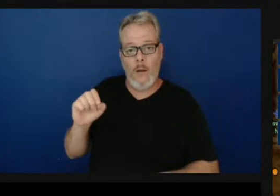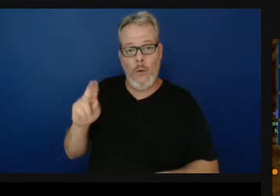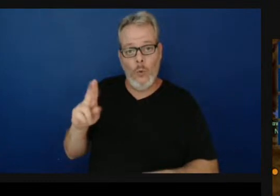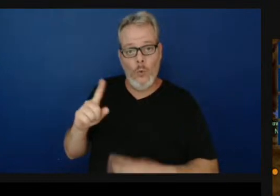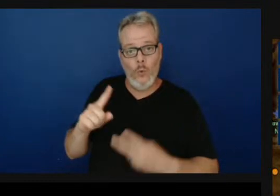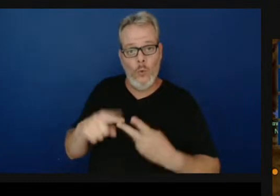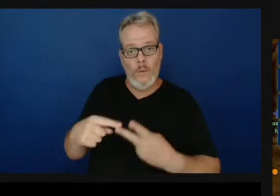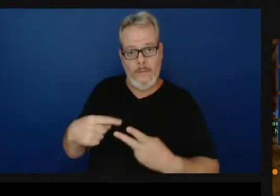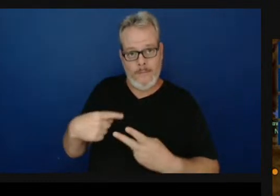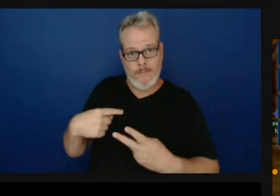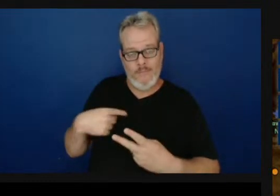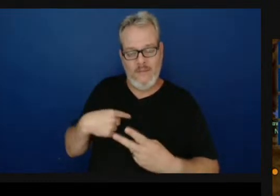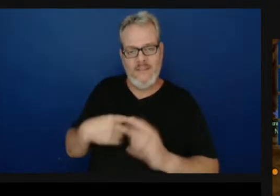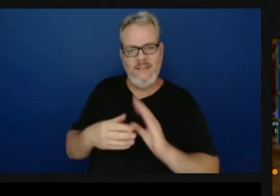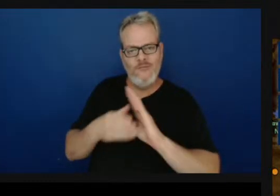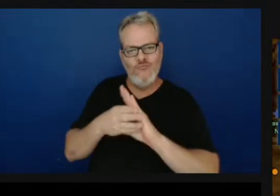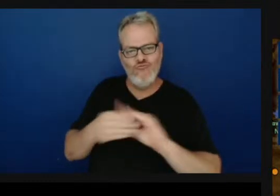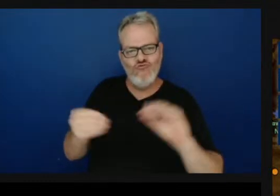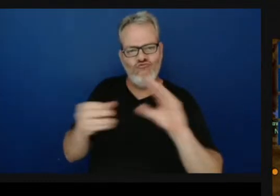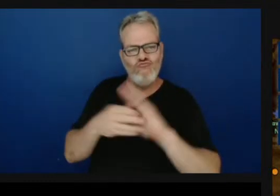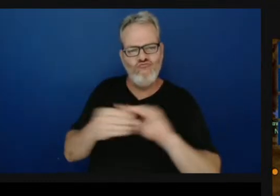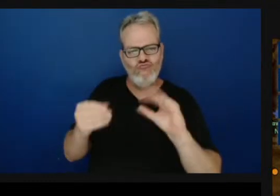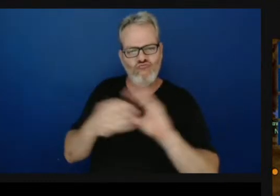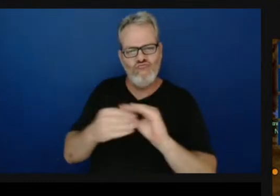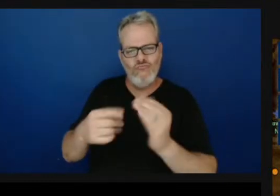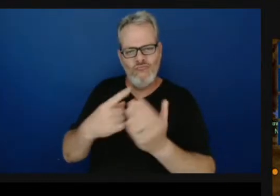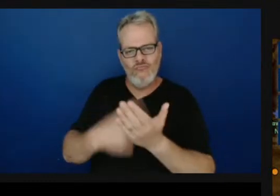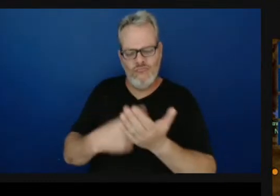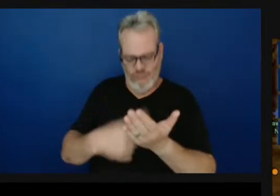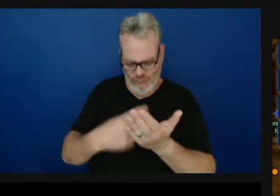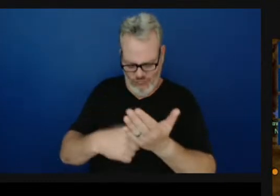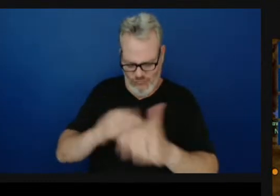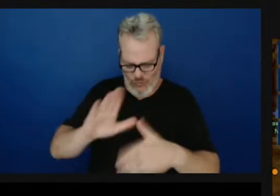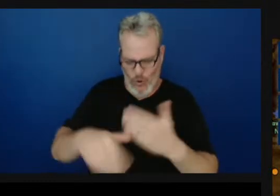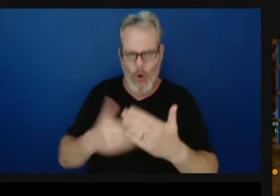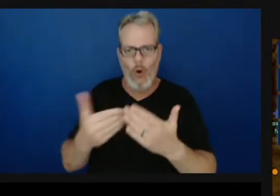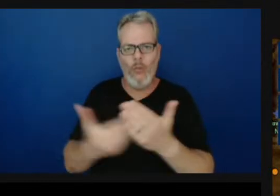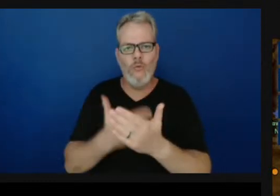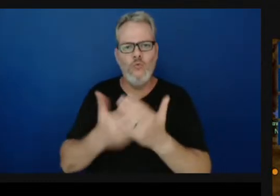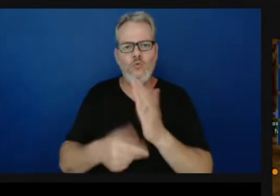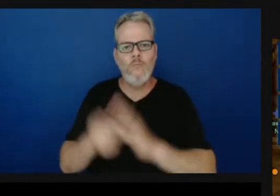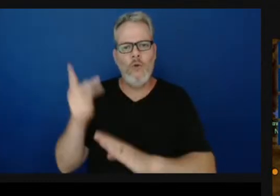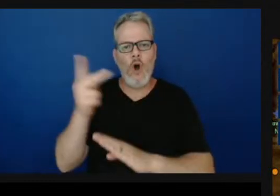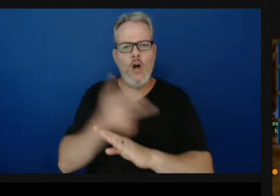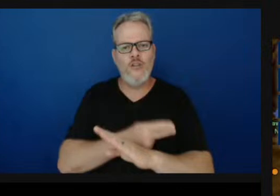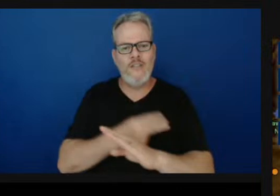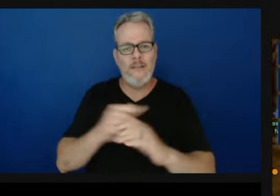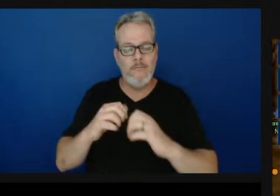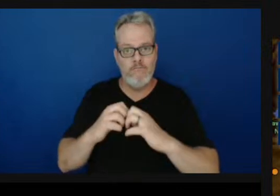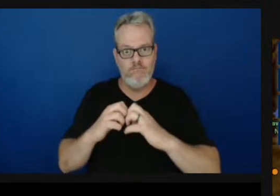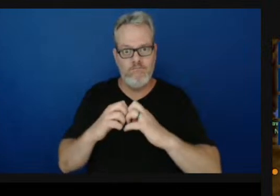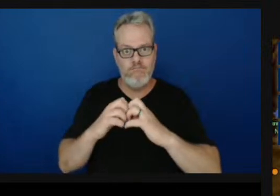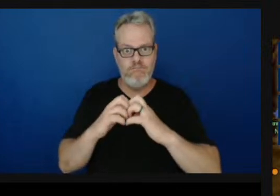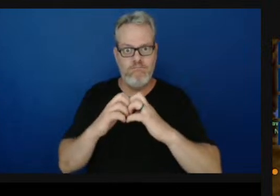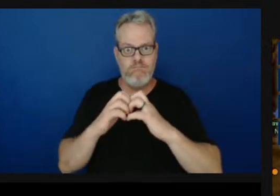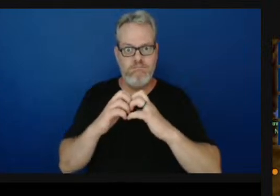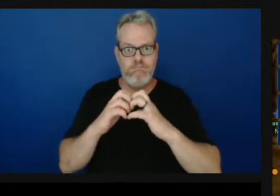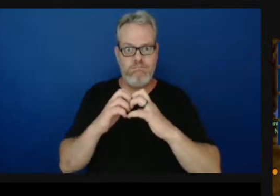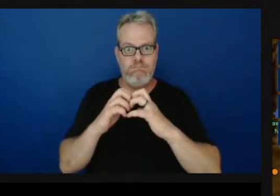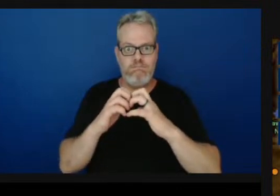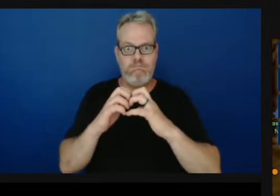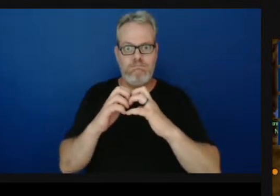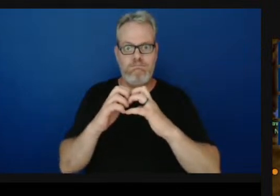new projects that are going to be beginning finally after 6 years to regenerate and